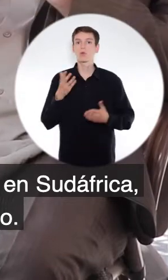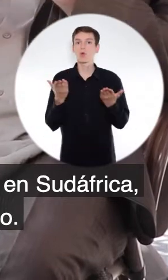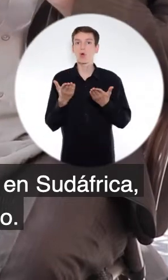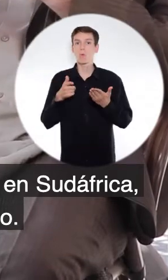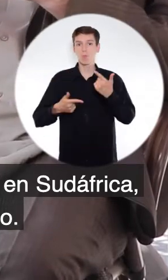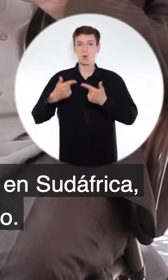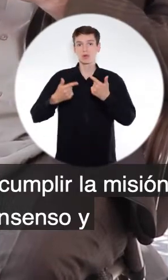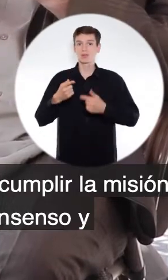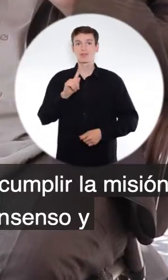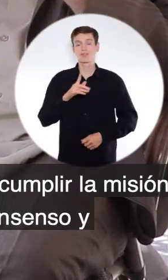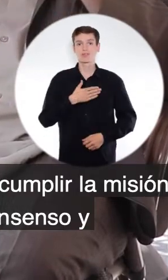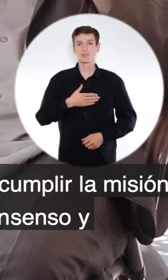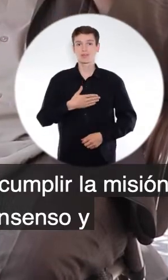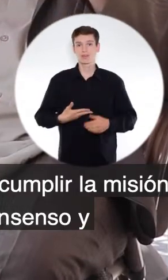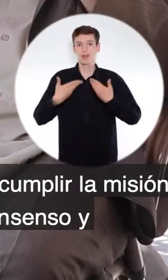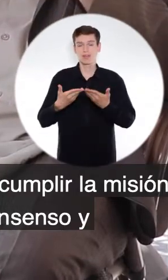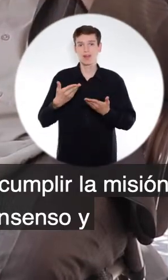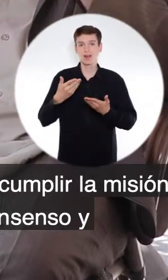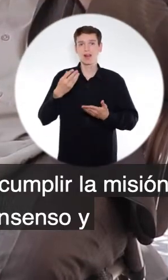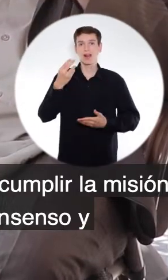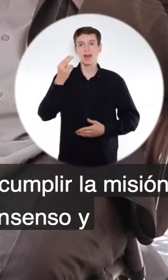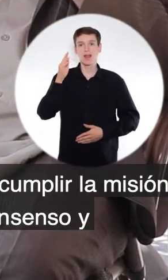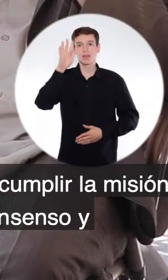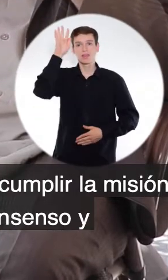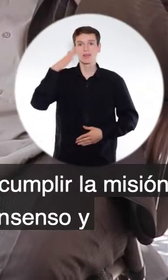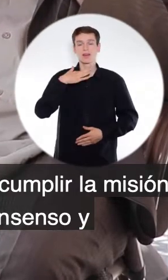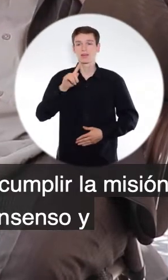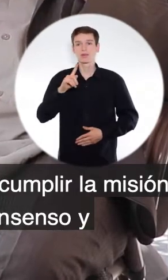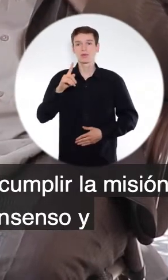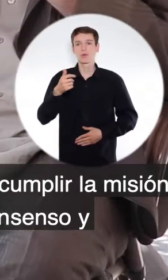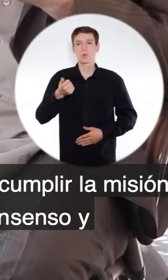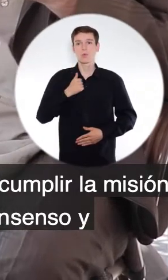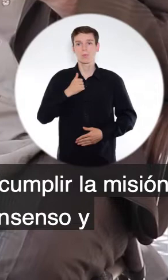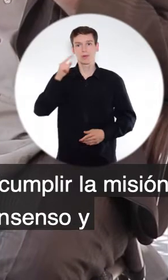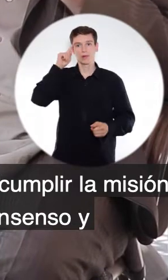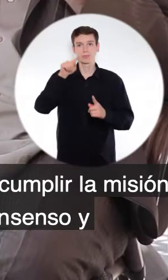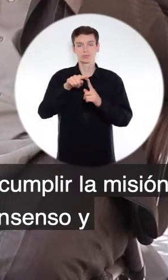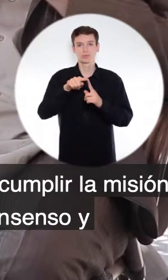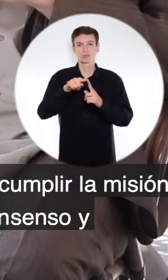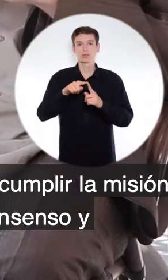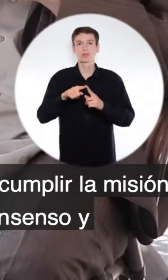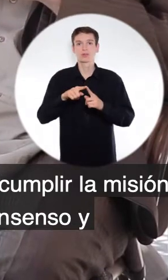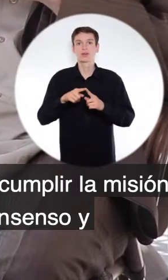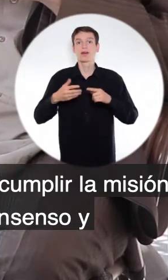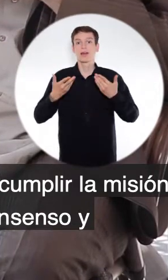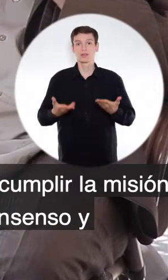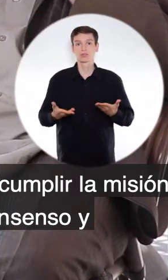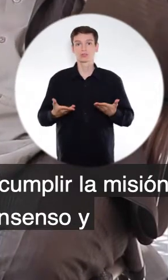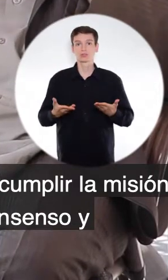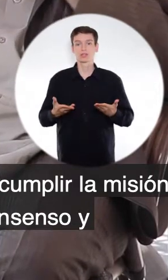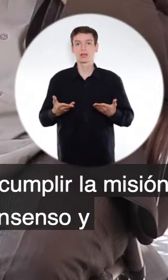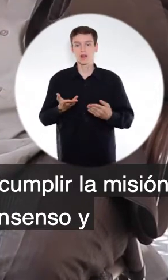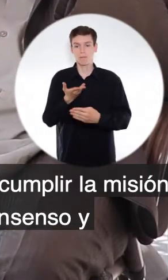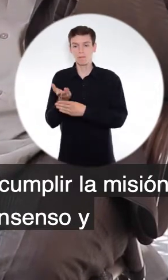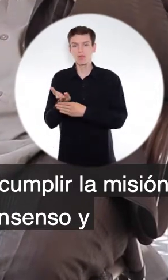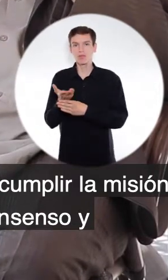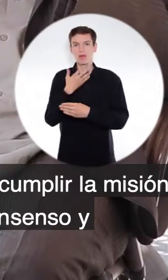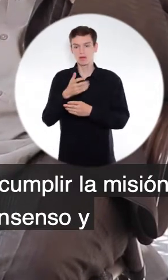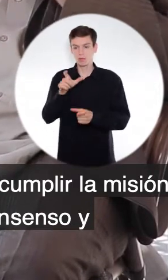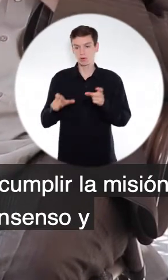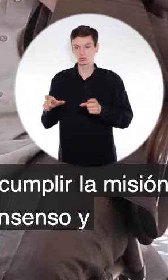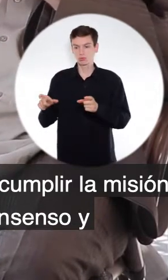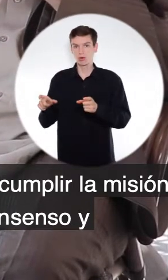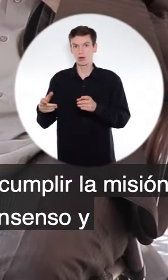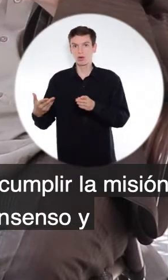not required. And that, because the politicians didn't want to be seen as failing to achieve the people's mission, forced them at the end